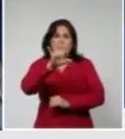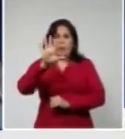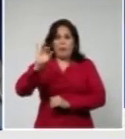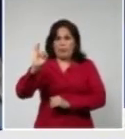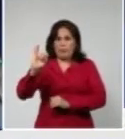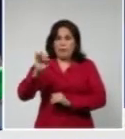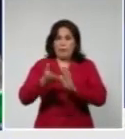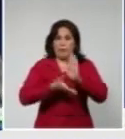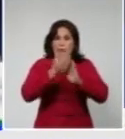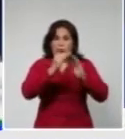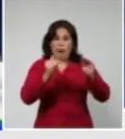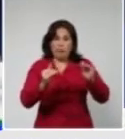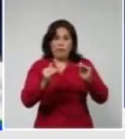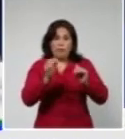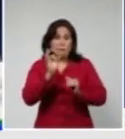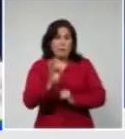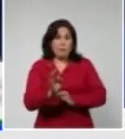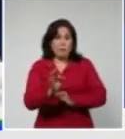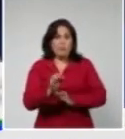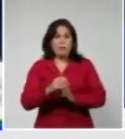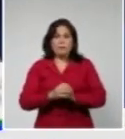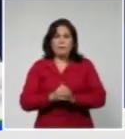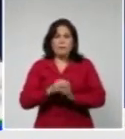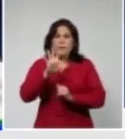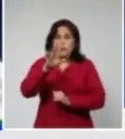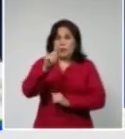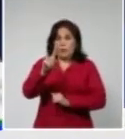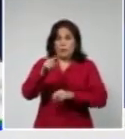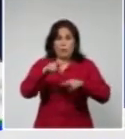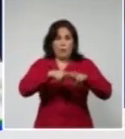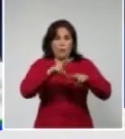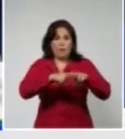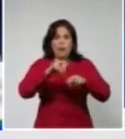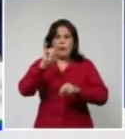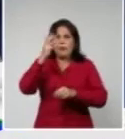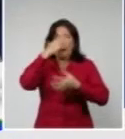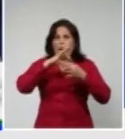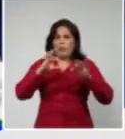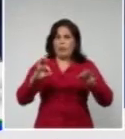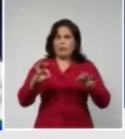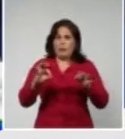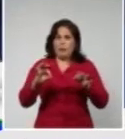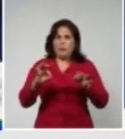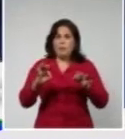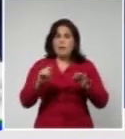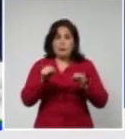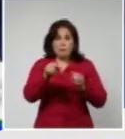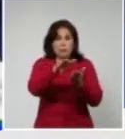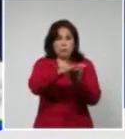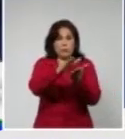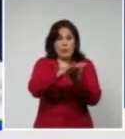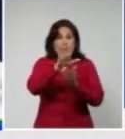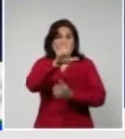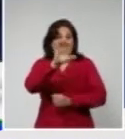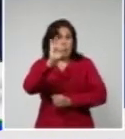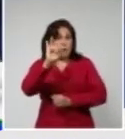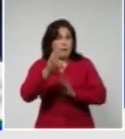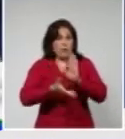As I always mention, 2 patients were previously evacuated at the start of the